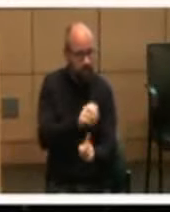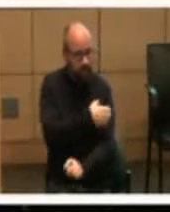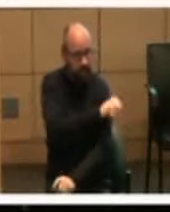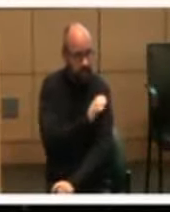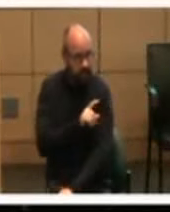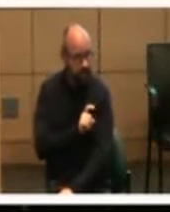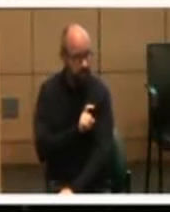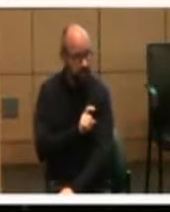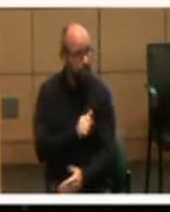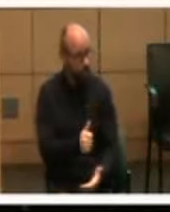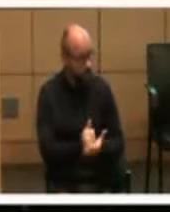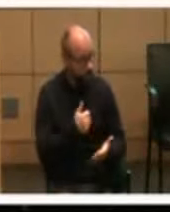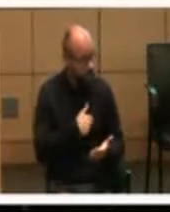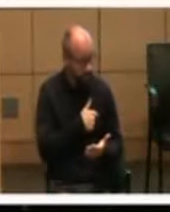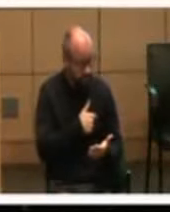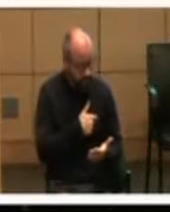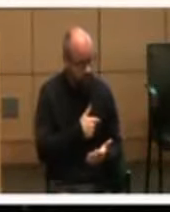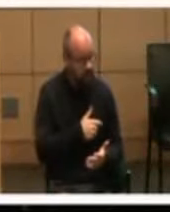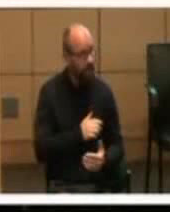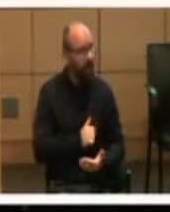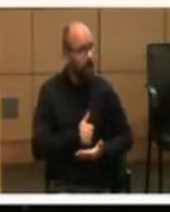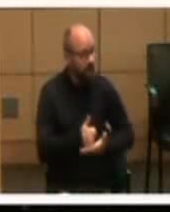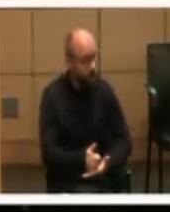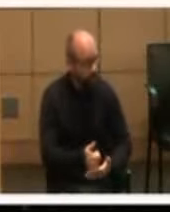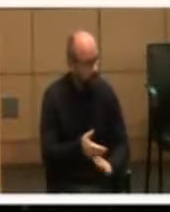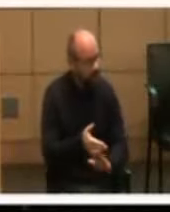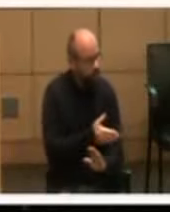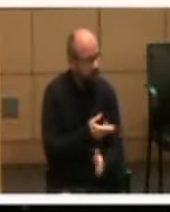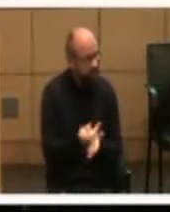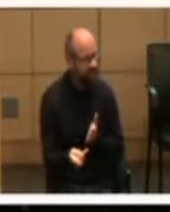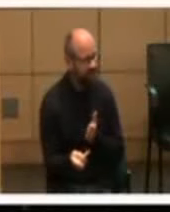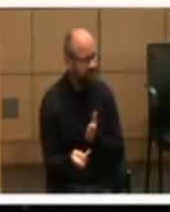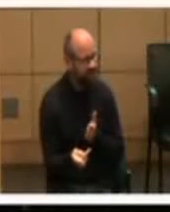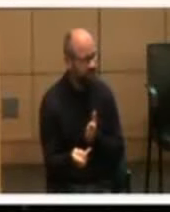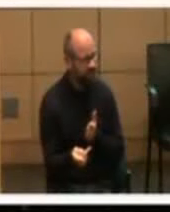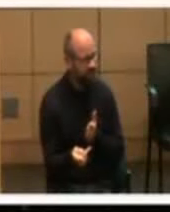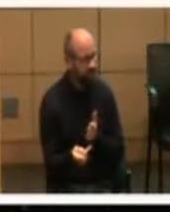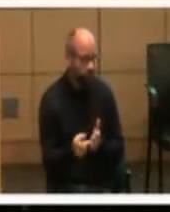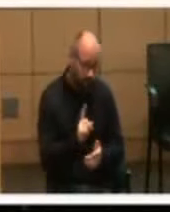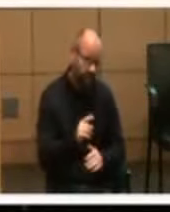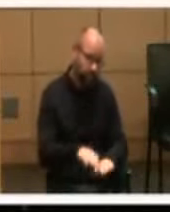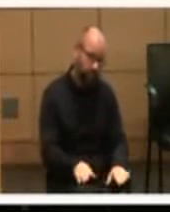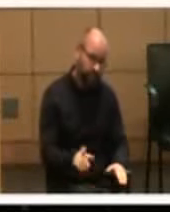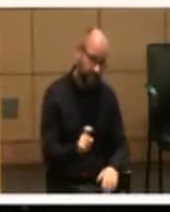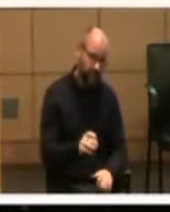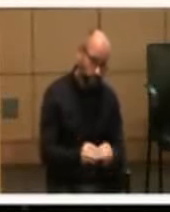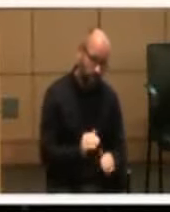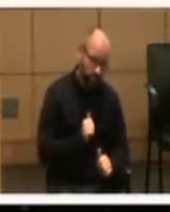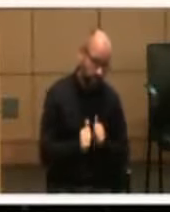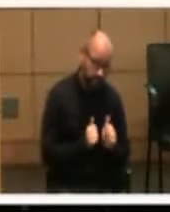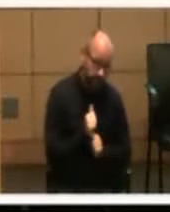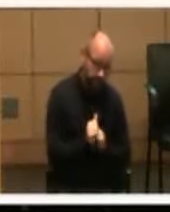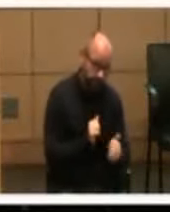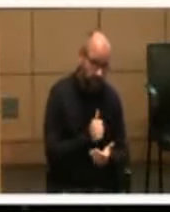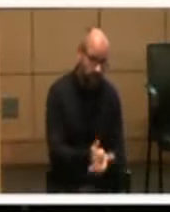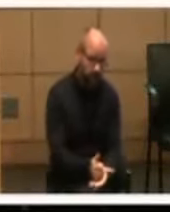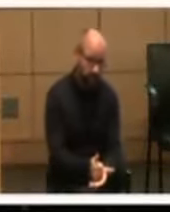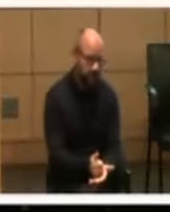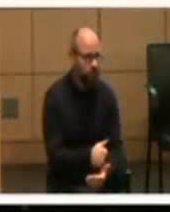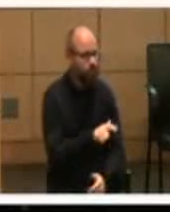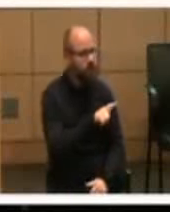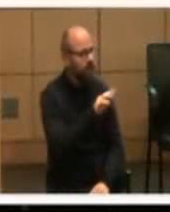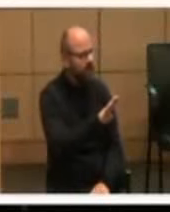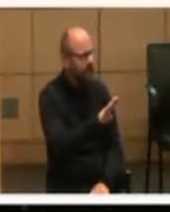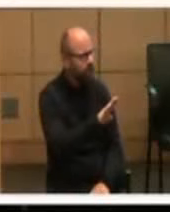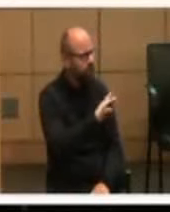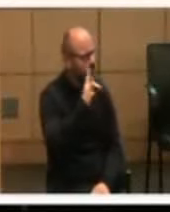point of failure which children need more aggressive intervention? So what do we do in the laboratory setting? Well, one